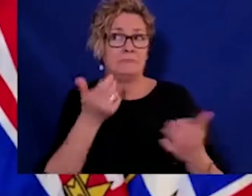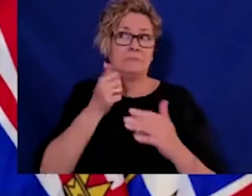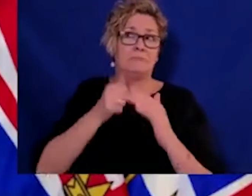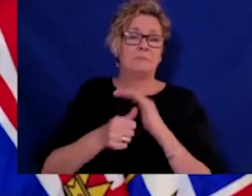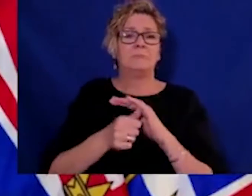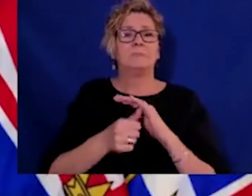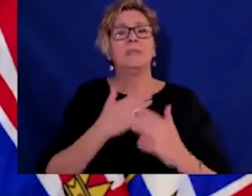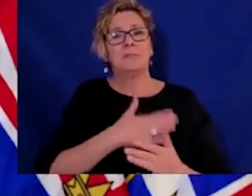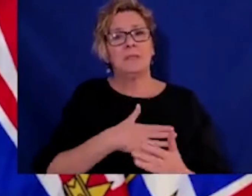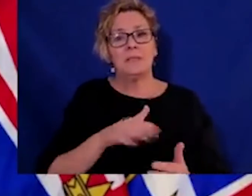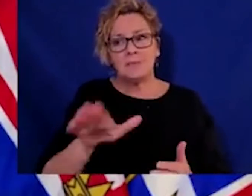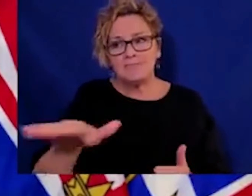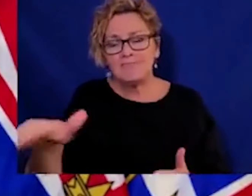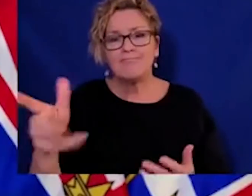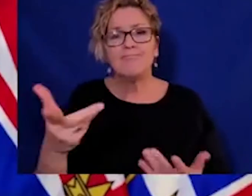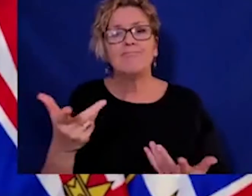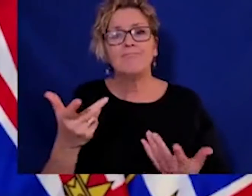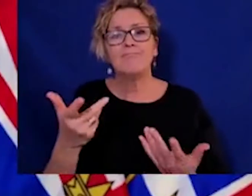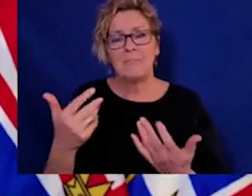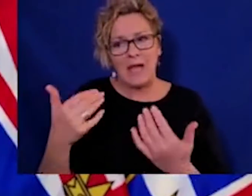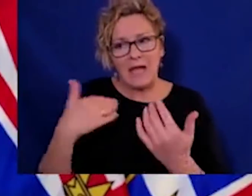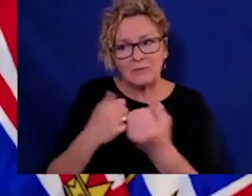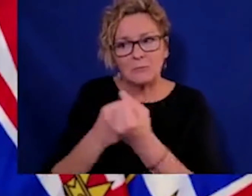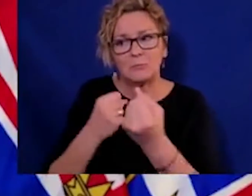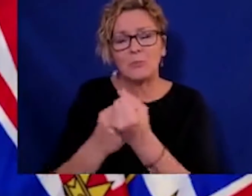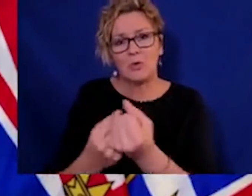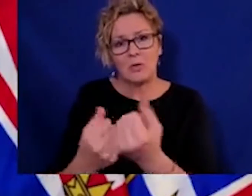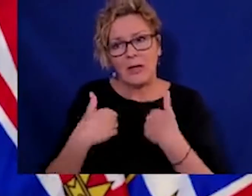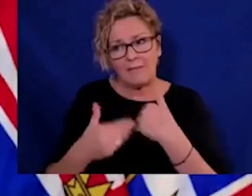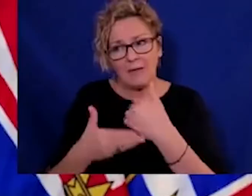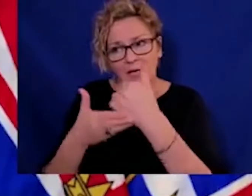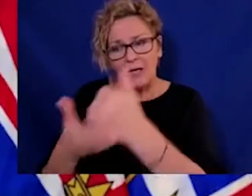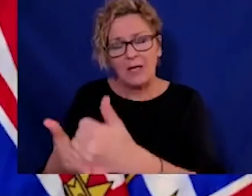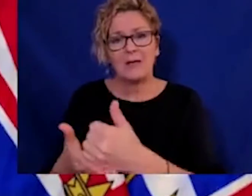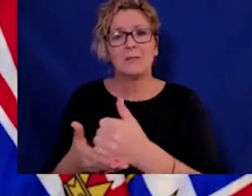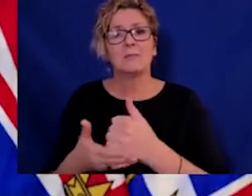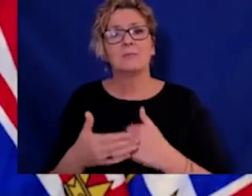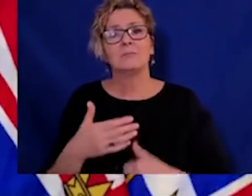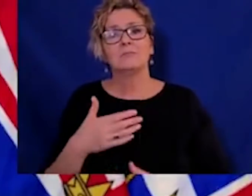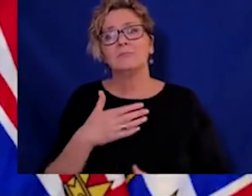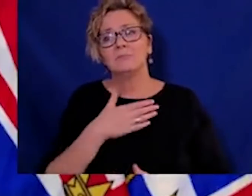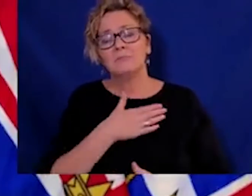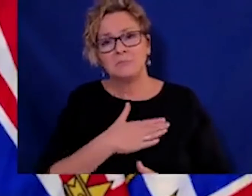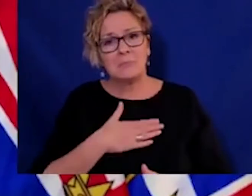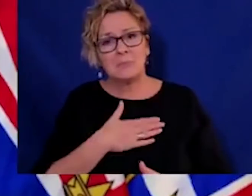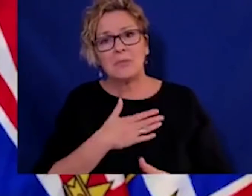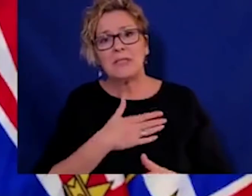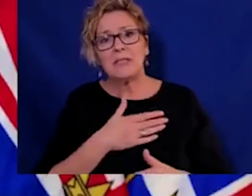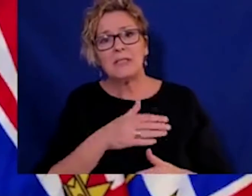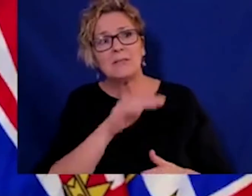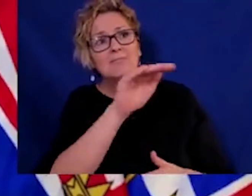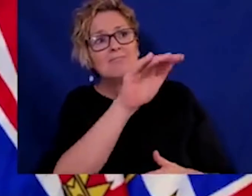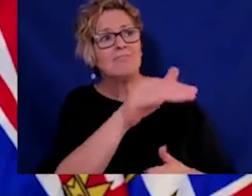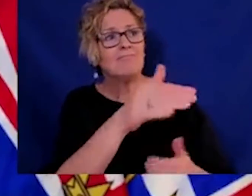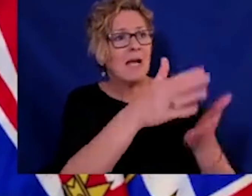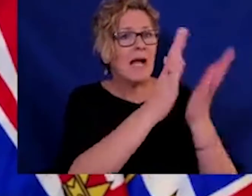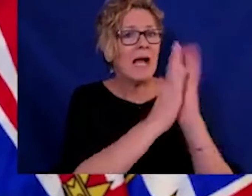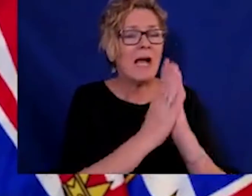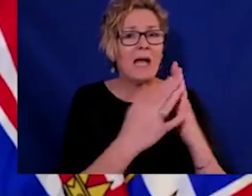reach out. Reach out to your family, your healthcare provider, or you can call, go to